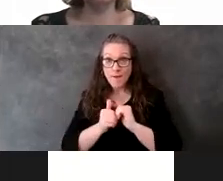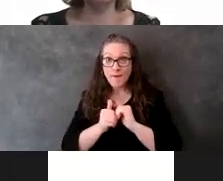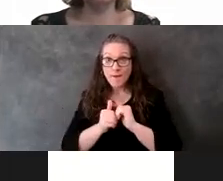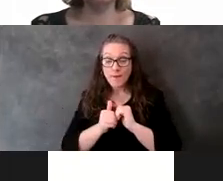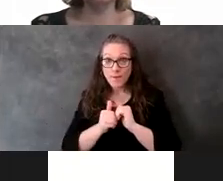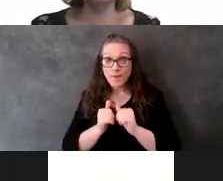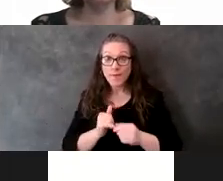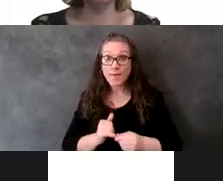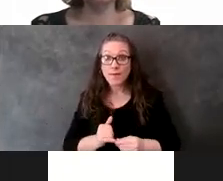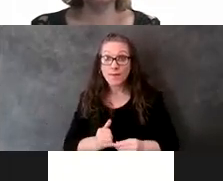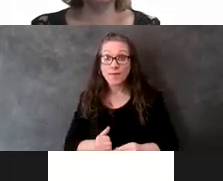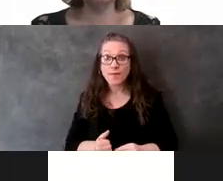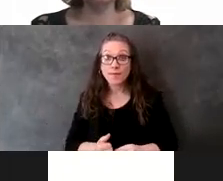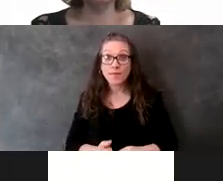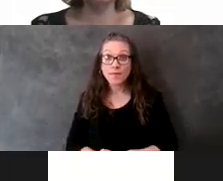things like